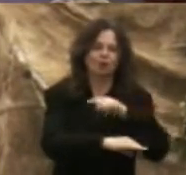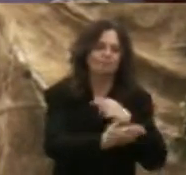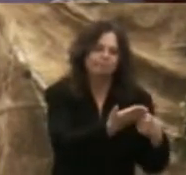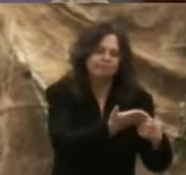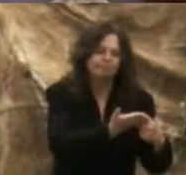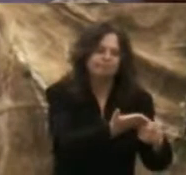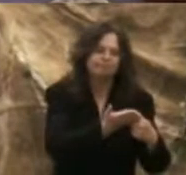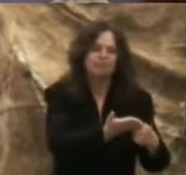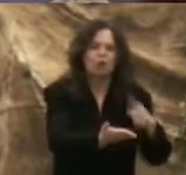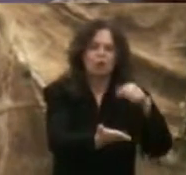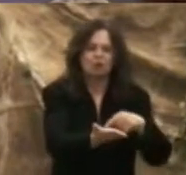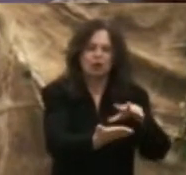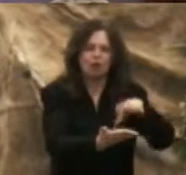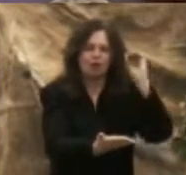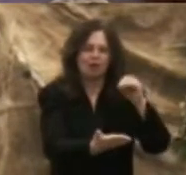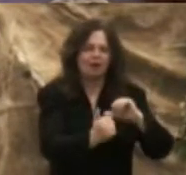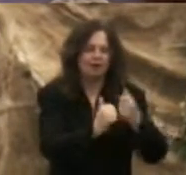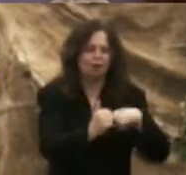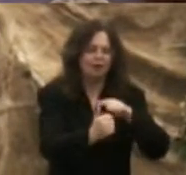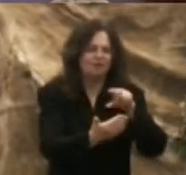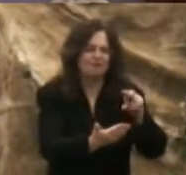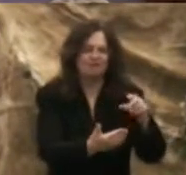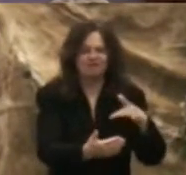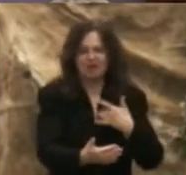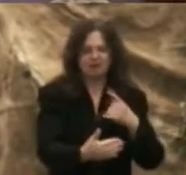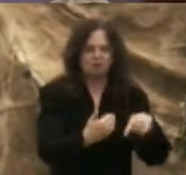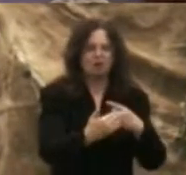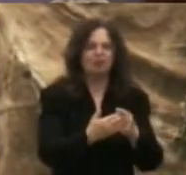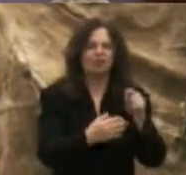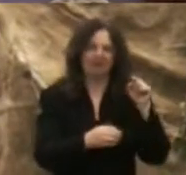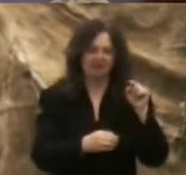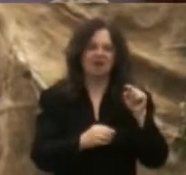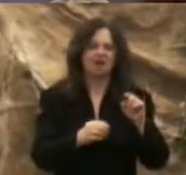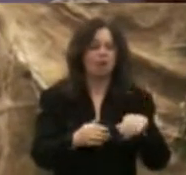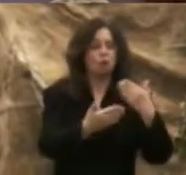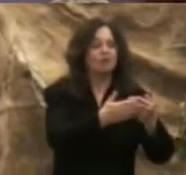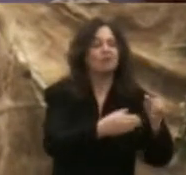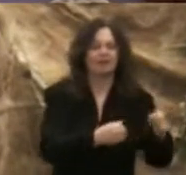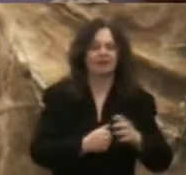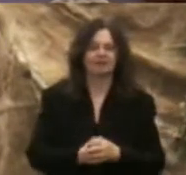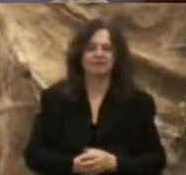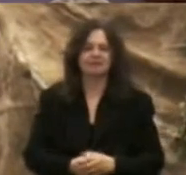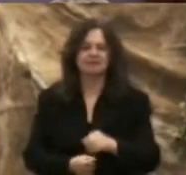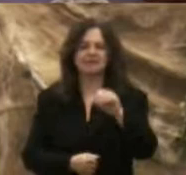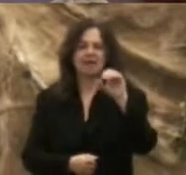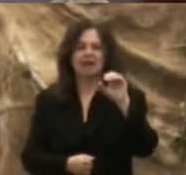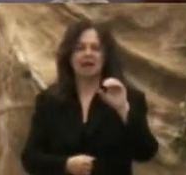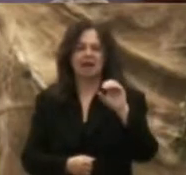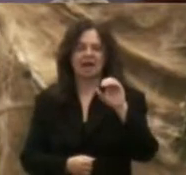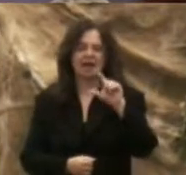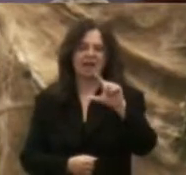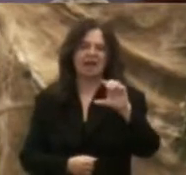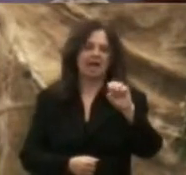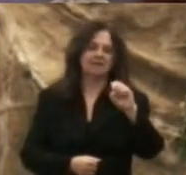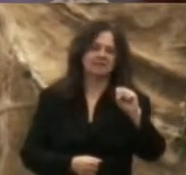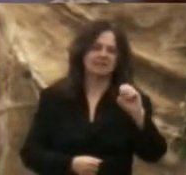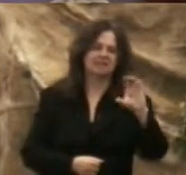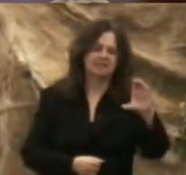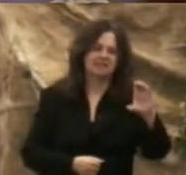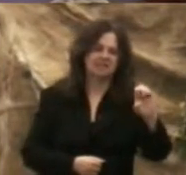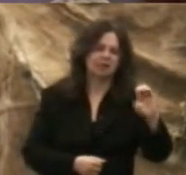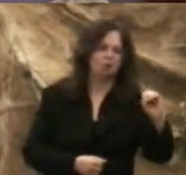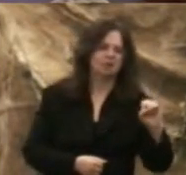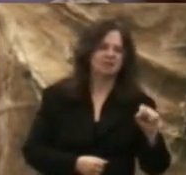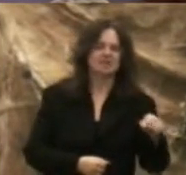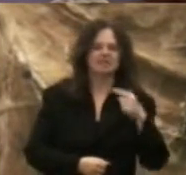our learnings and how we were feeling about that trip. And this LSS CEO said that she had been privileged